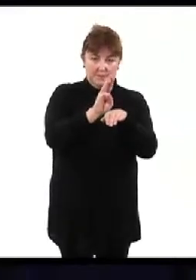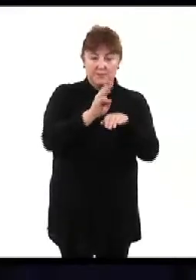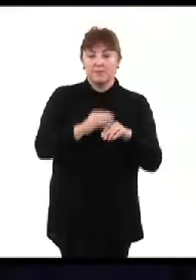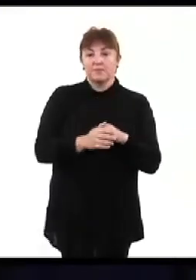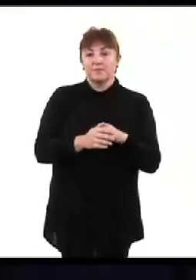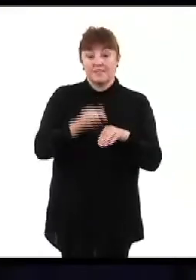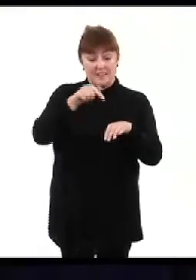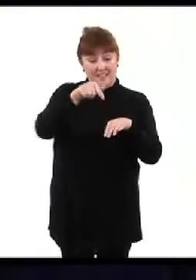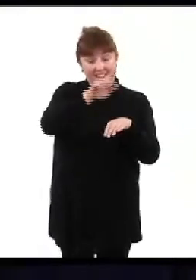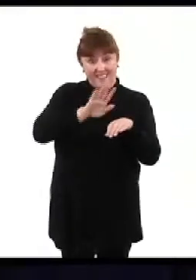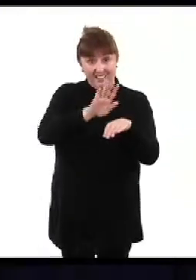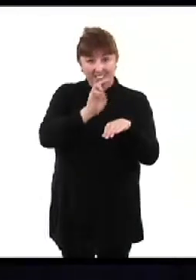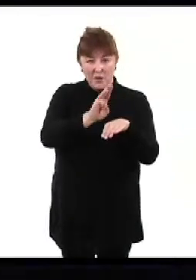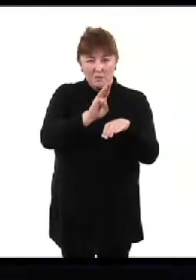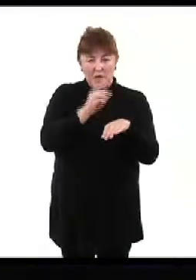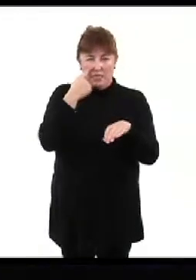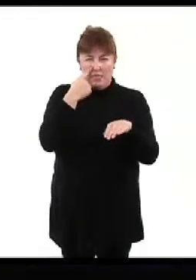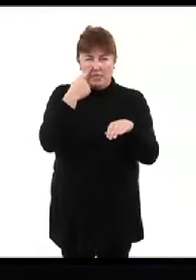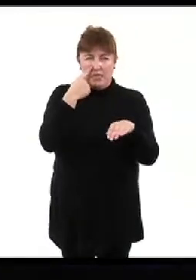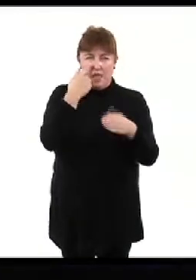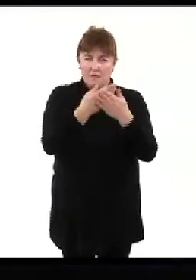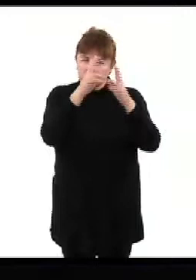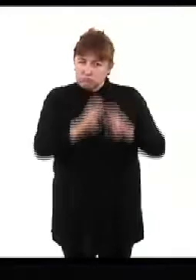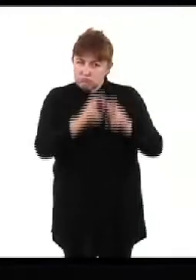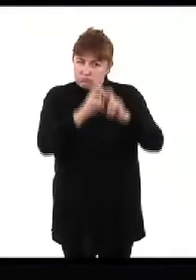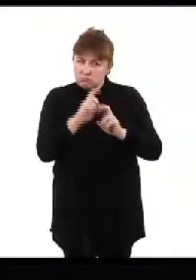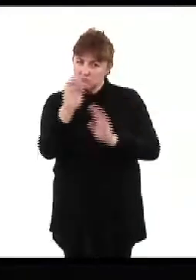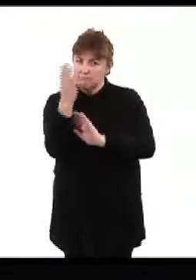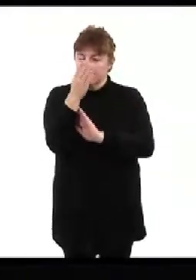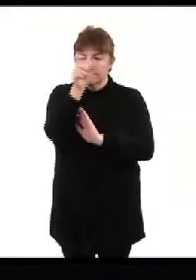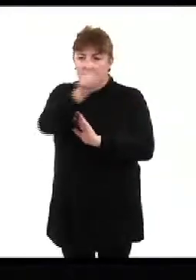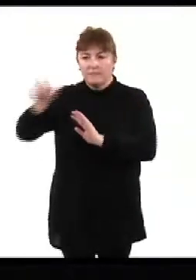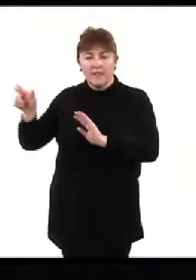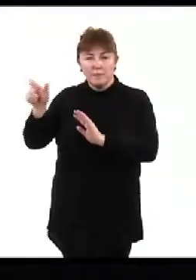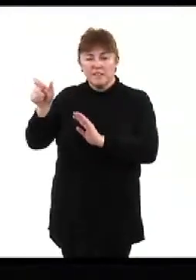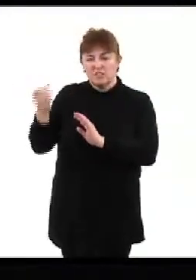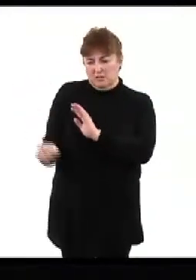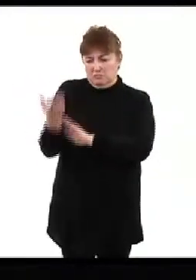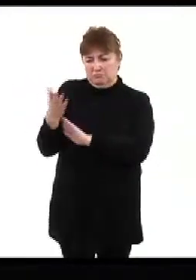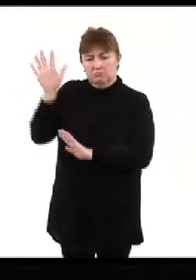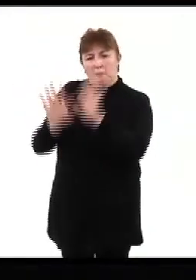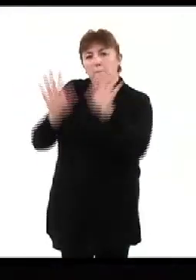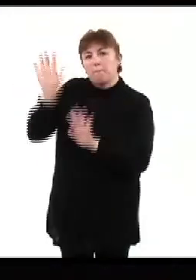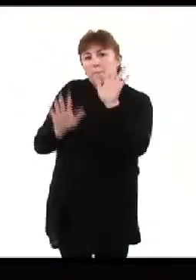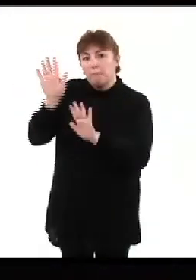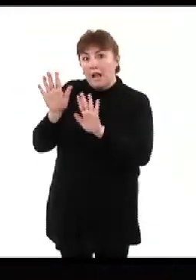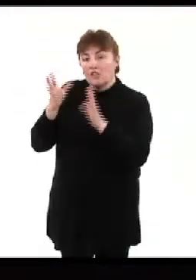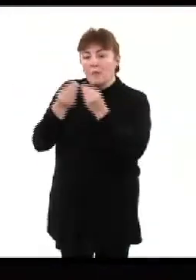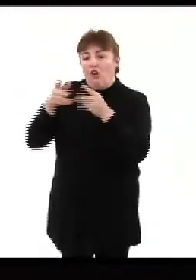produce different kinds of tool use pantomimes. Okay, how do you use a tool, for example? Okay.